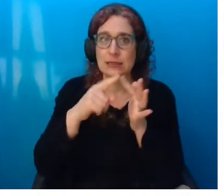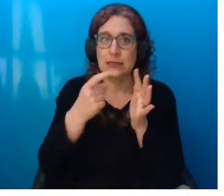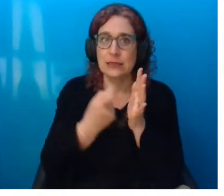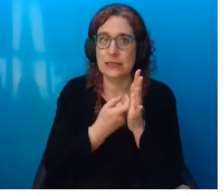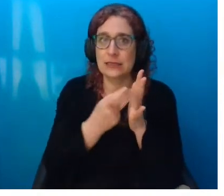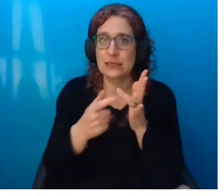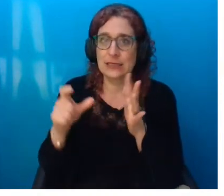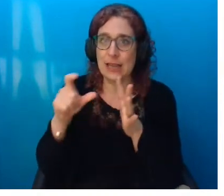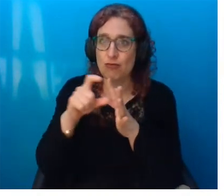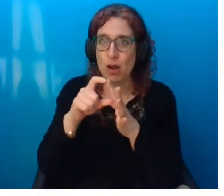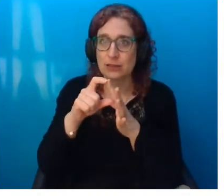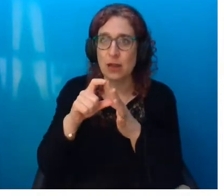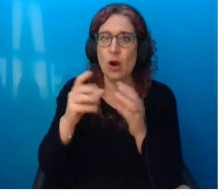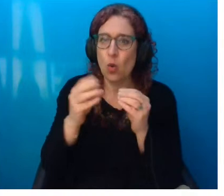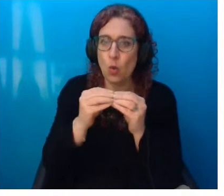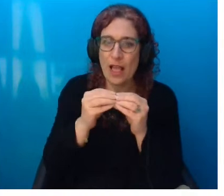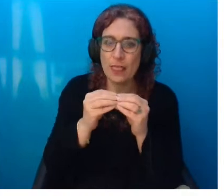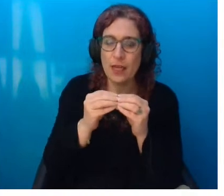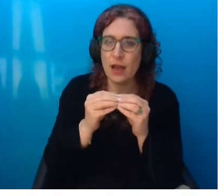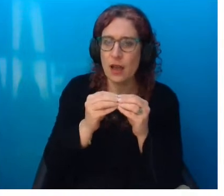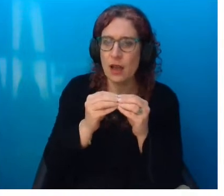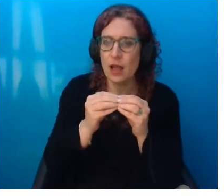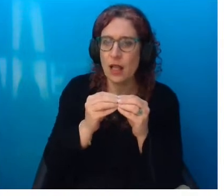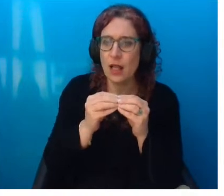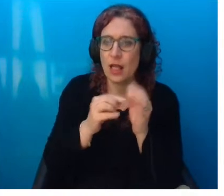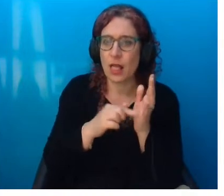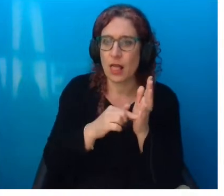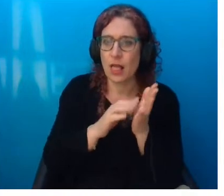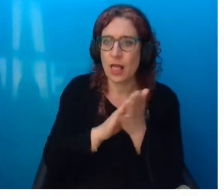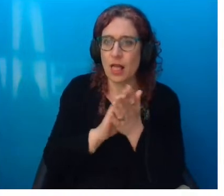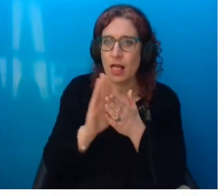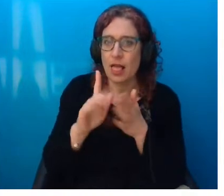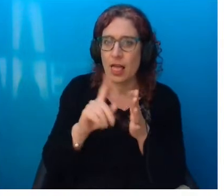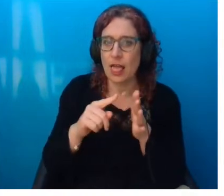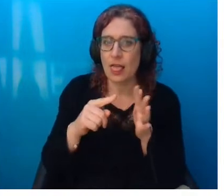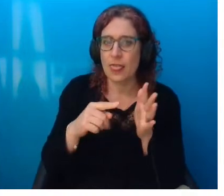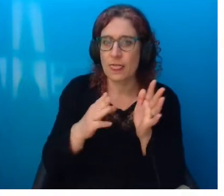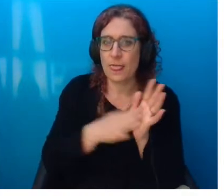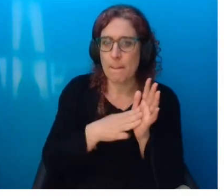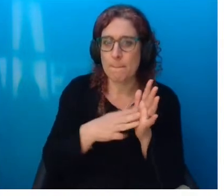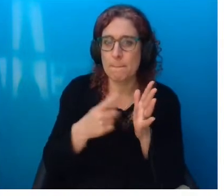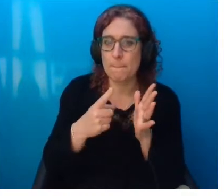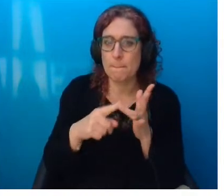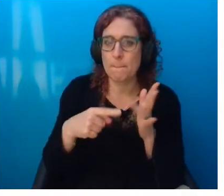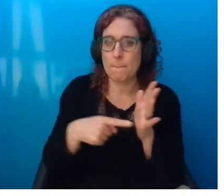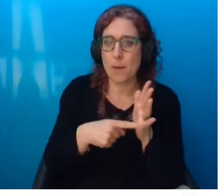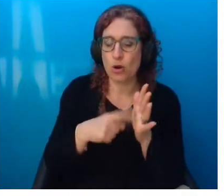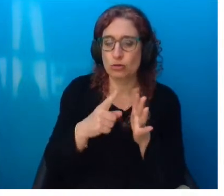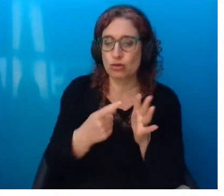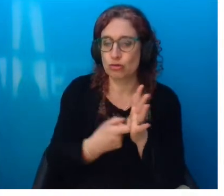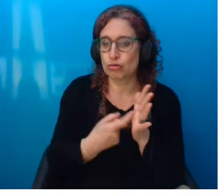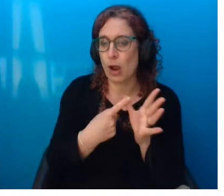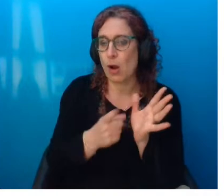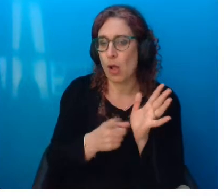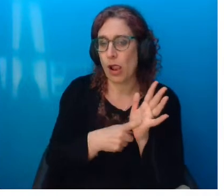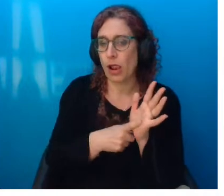combination of formoterol with an inhaled steroid to cope with these symptoms on a PRN as needed